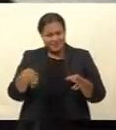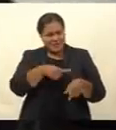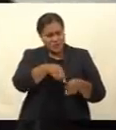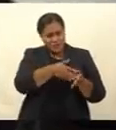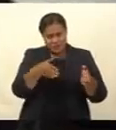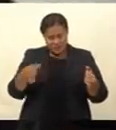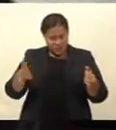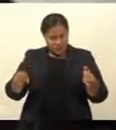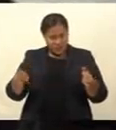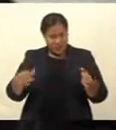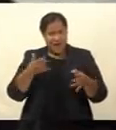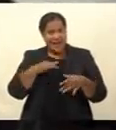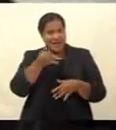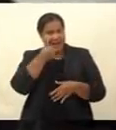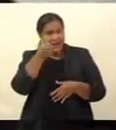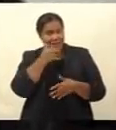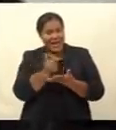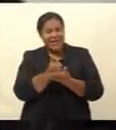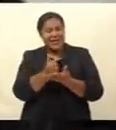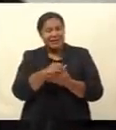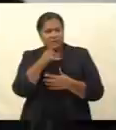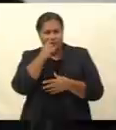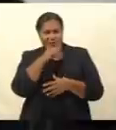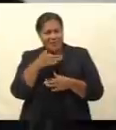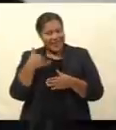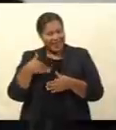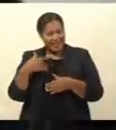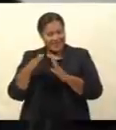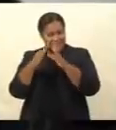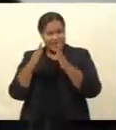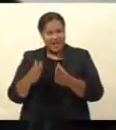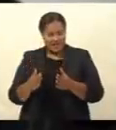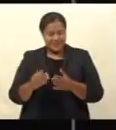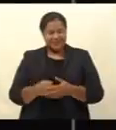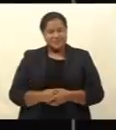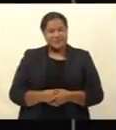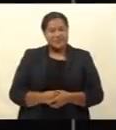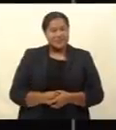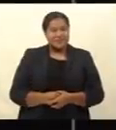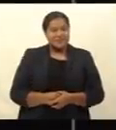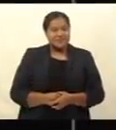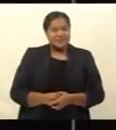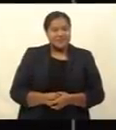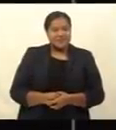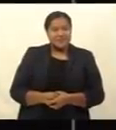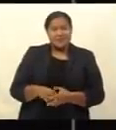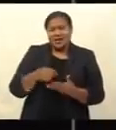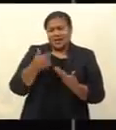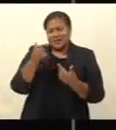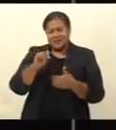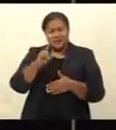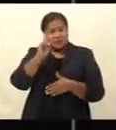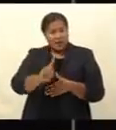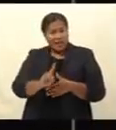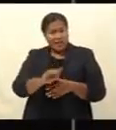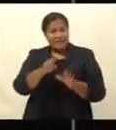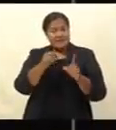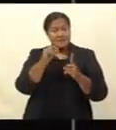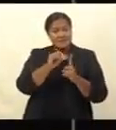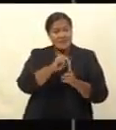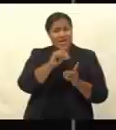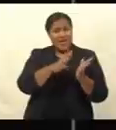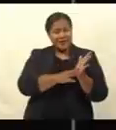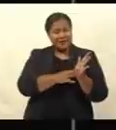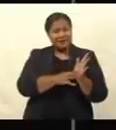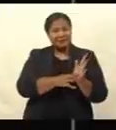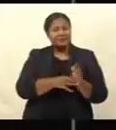mobile number, and number of household members. Lena Reese, FBC News. Earlier today, Prime Minister Borenge